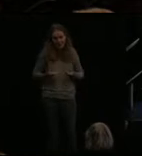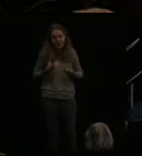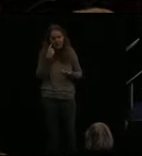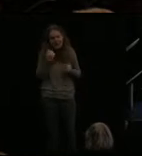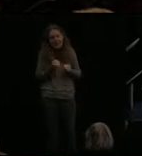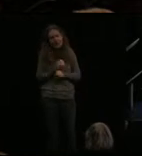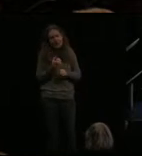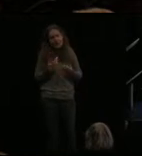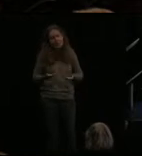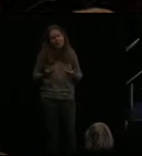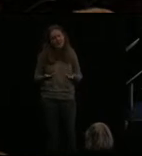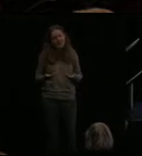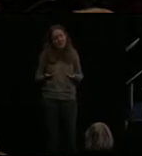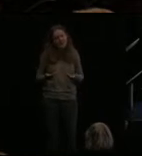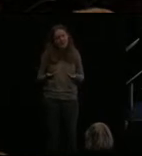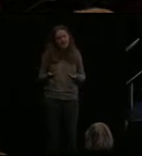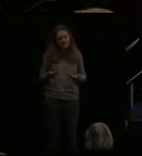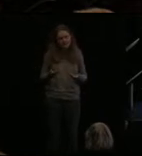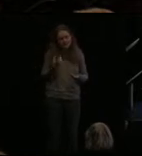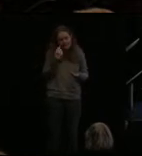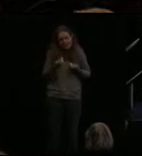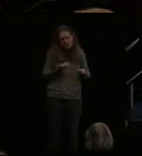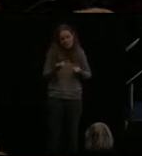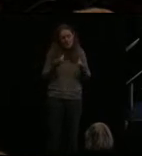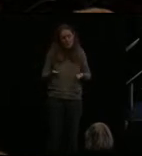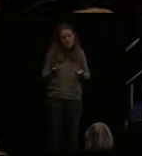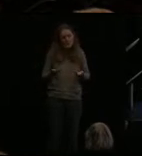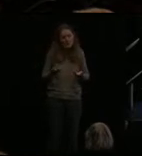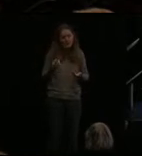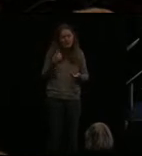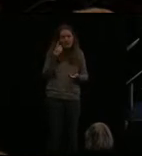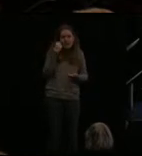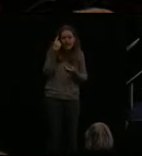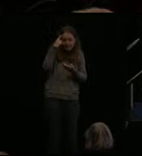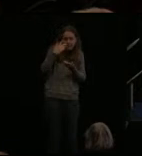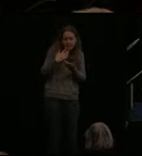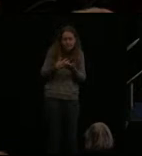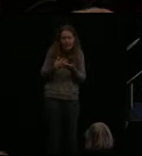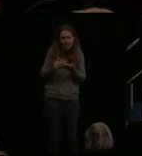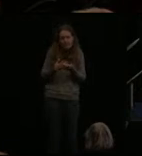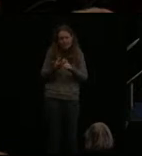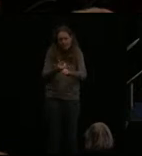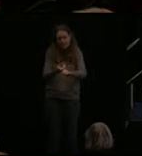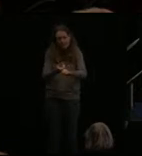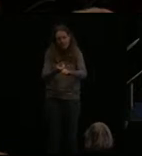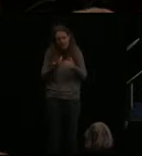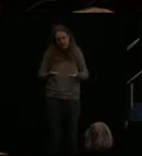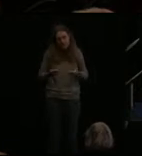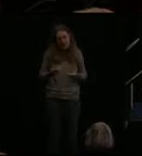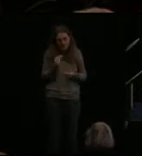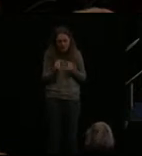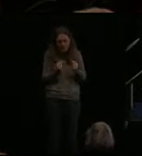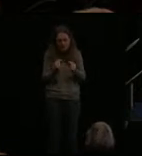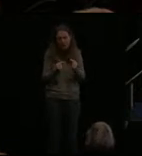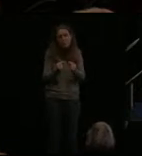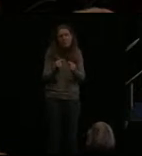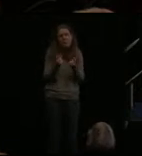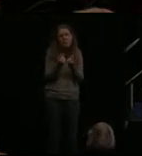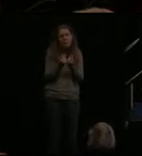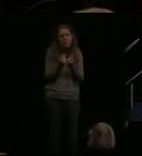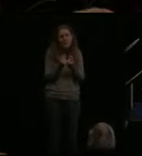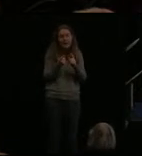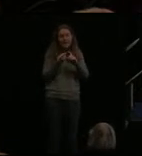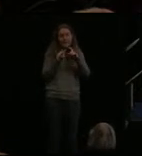do, that are in our control, that we can be faithful in. And as we do the small things, and we're faithful in the